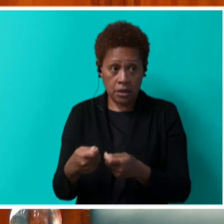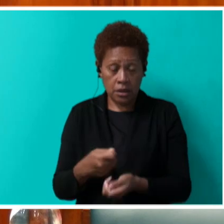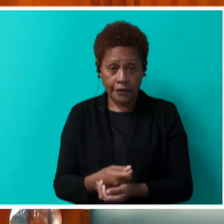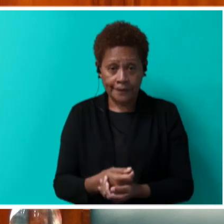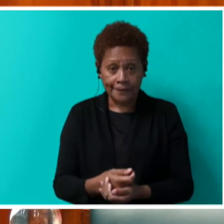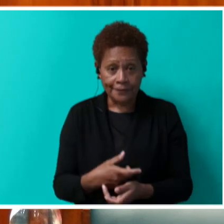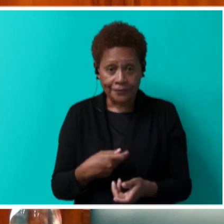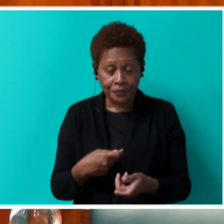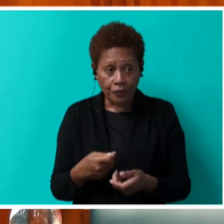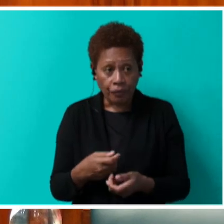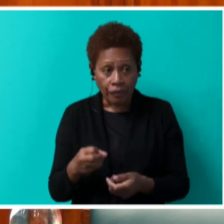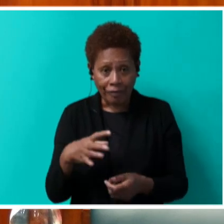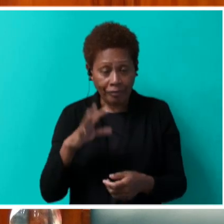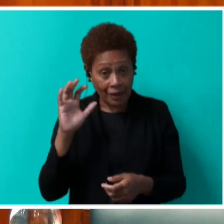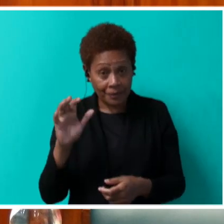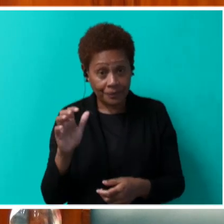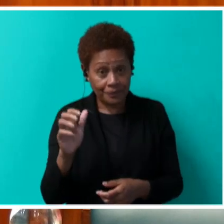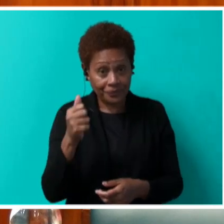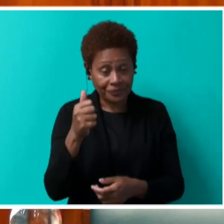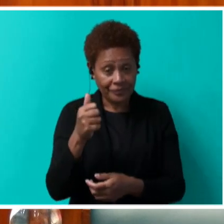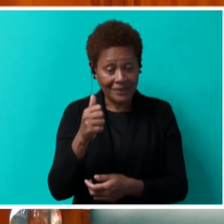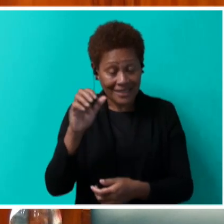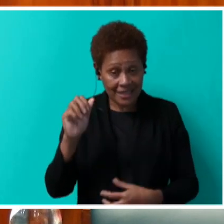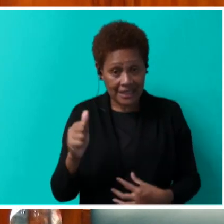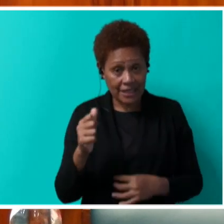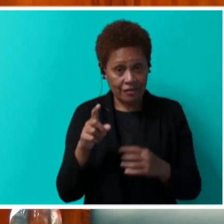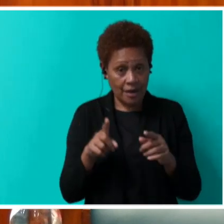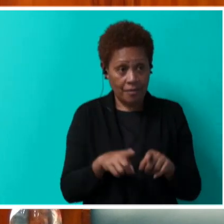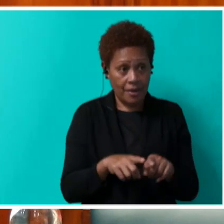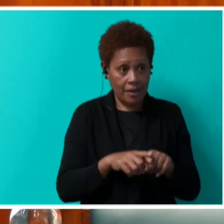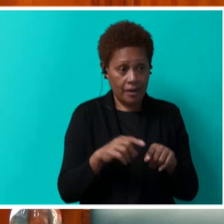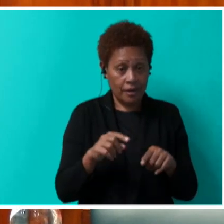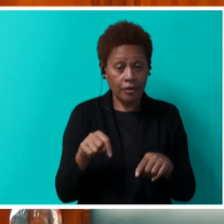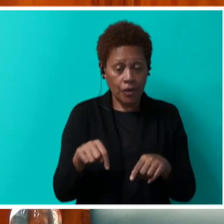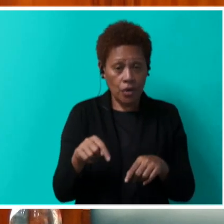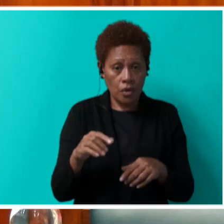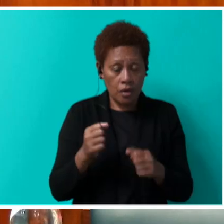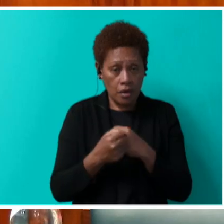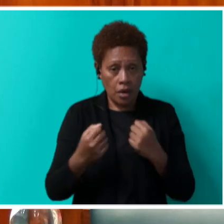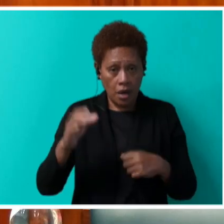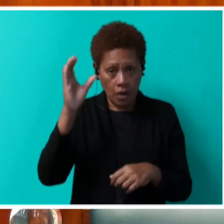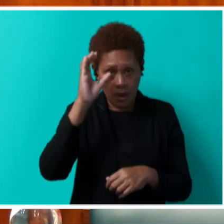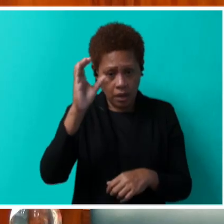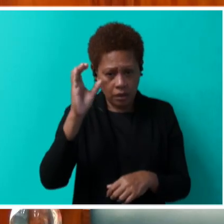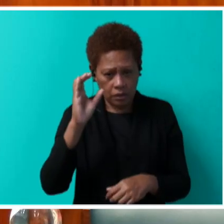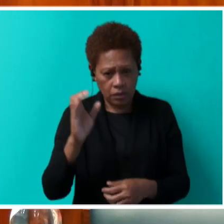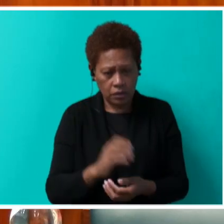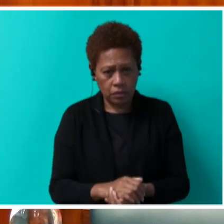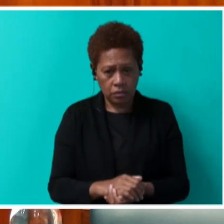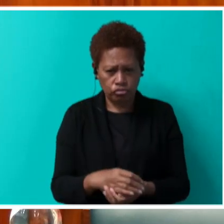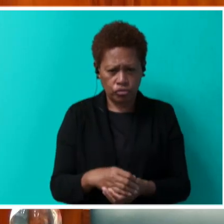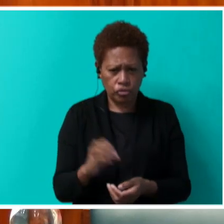And what does this successful trial shipment mean to our country? It unlocks new